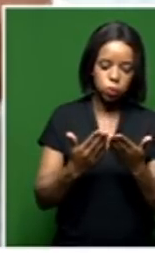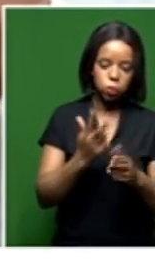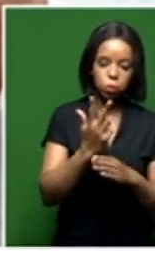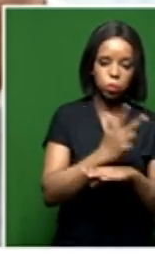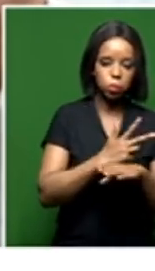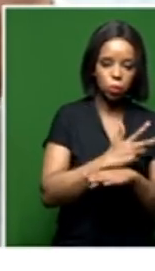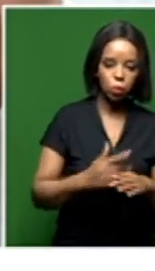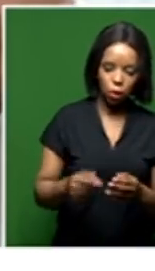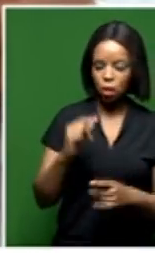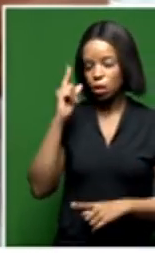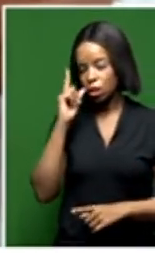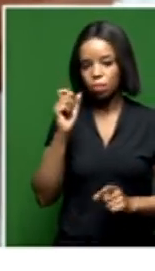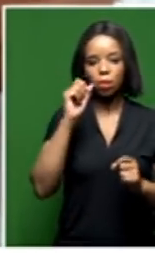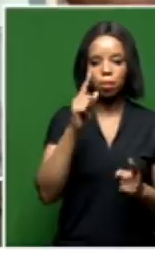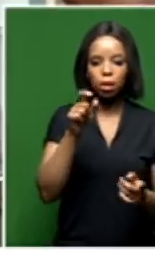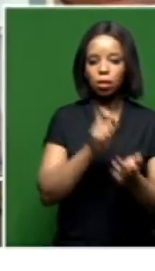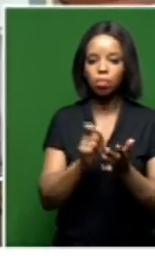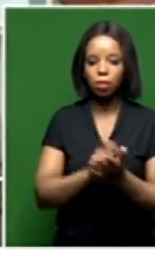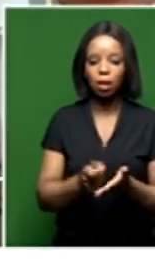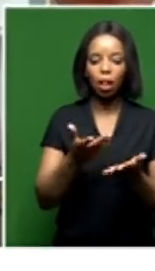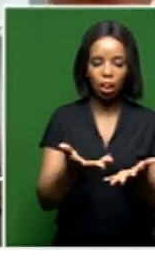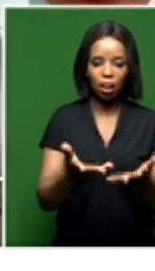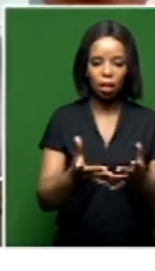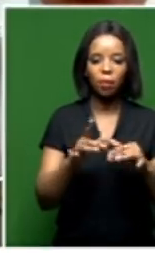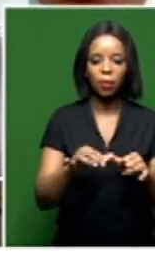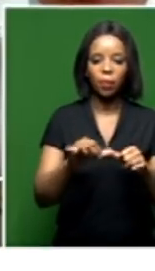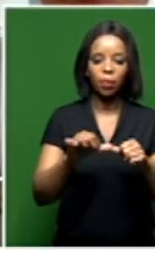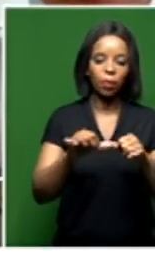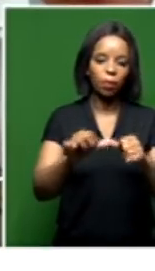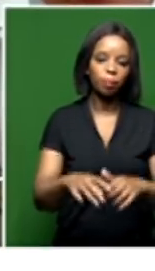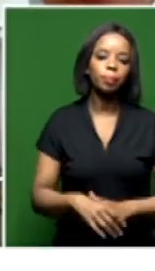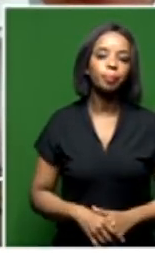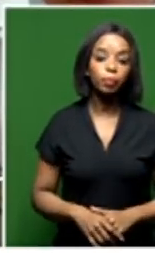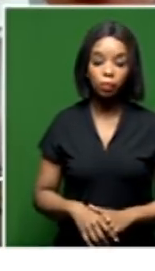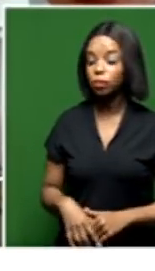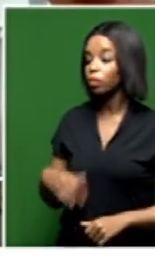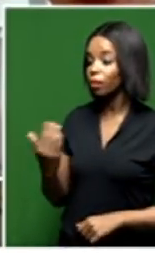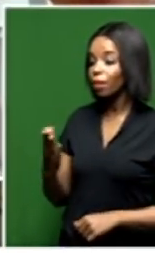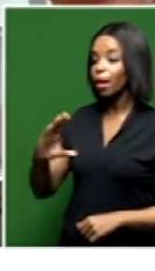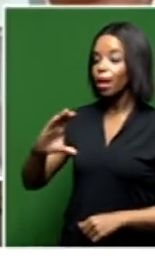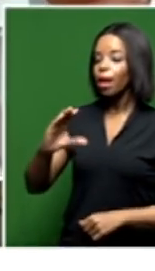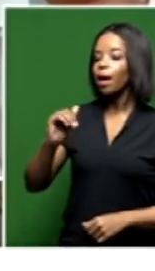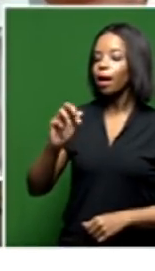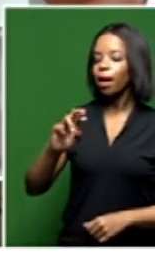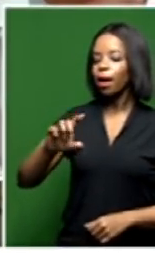on repeat for 4 weeks. Carla, is there a bit of sibling rivalry, or